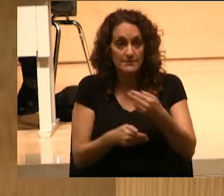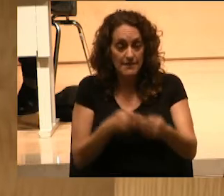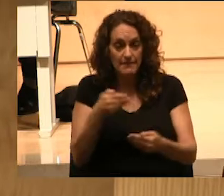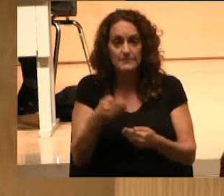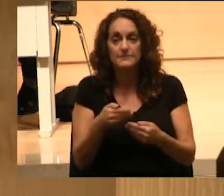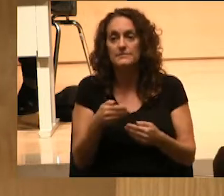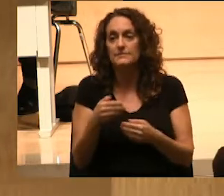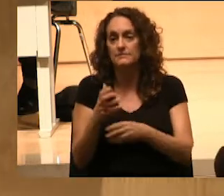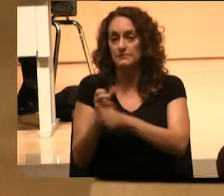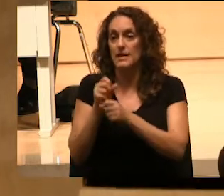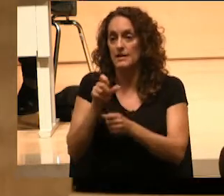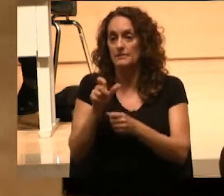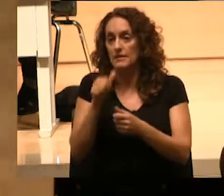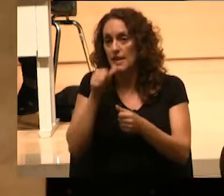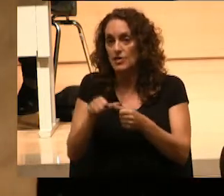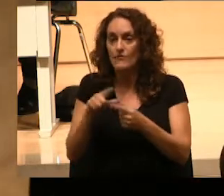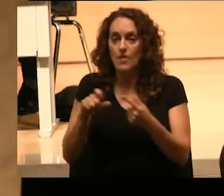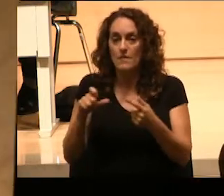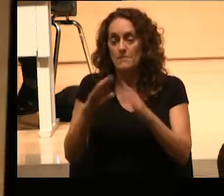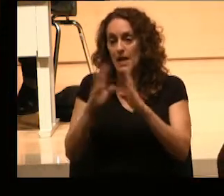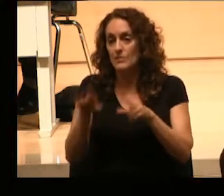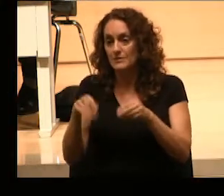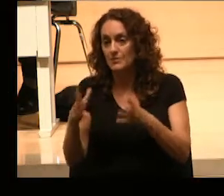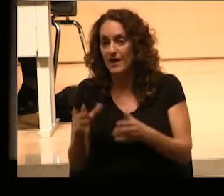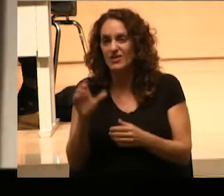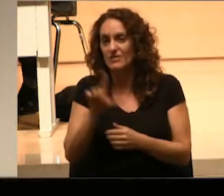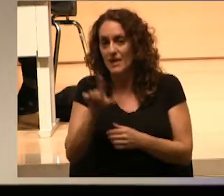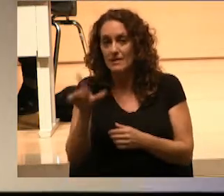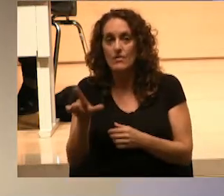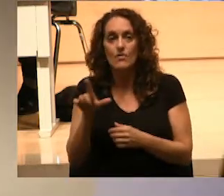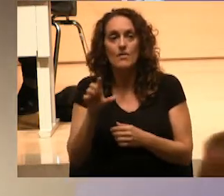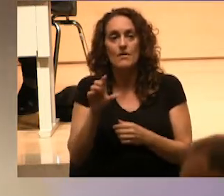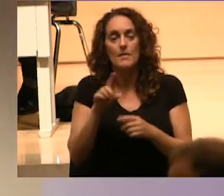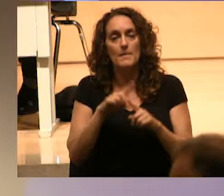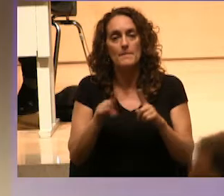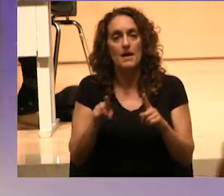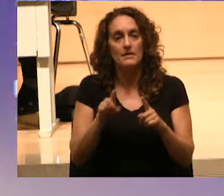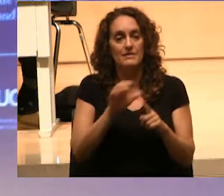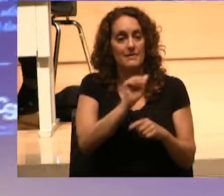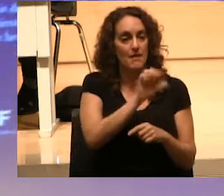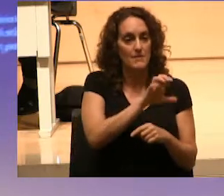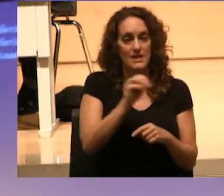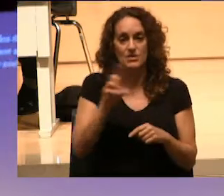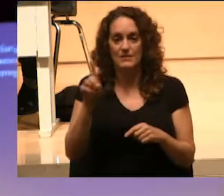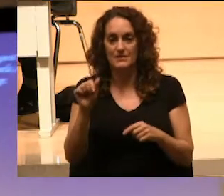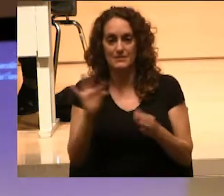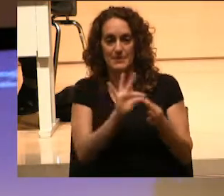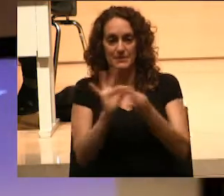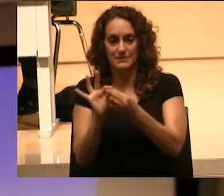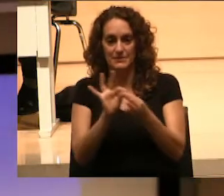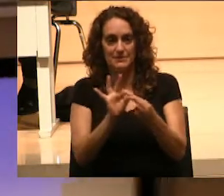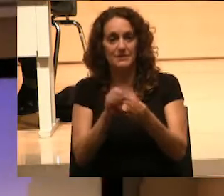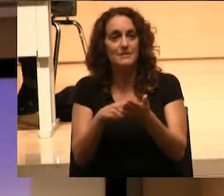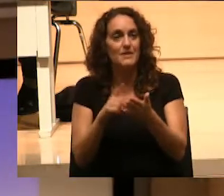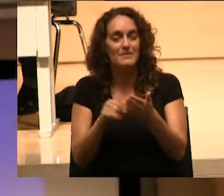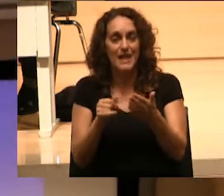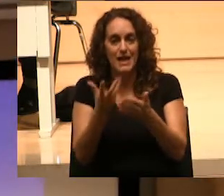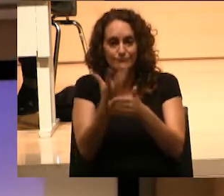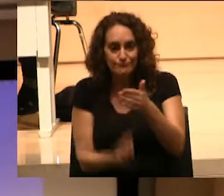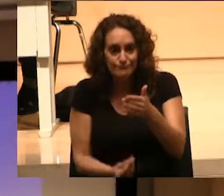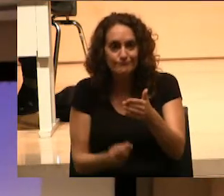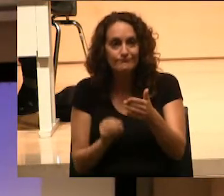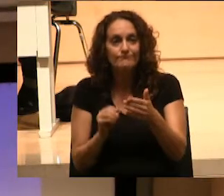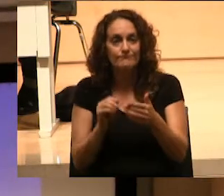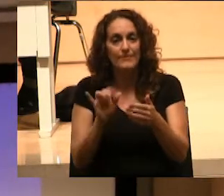your provider, but the nexus between the accommodation and the disability sometimes gets lost. Can you talk a little bit